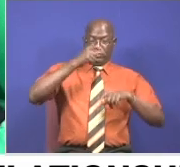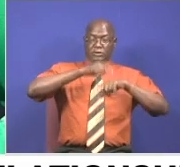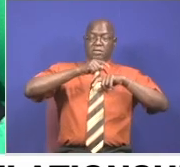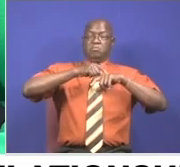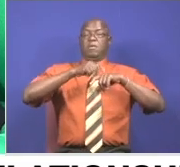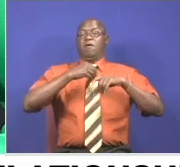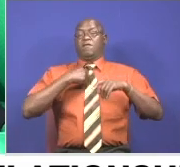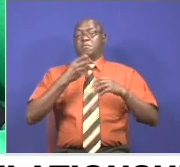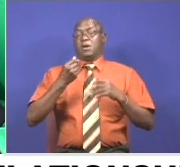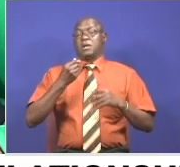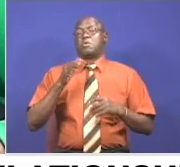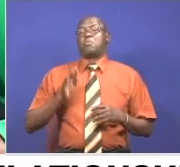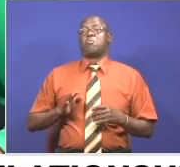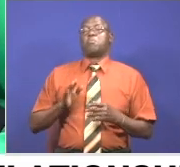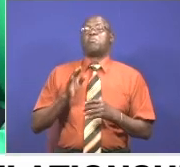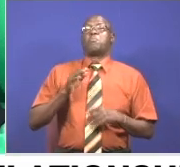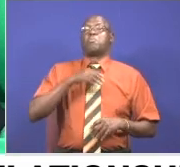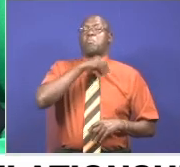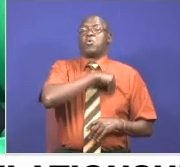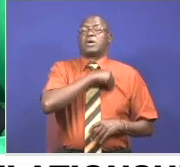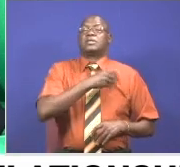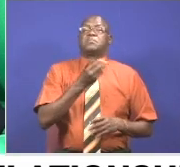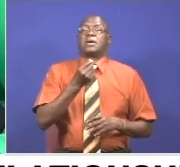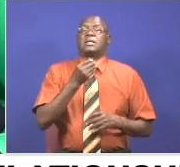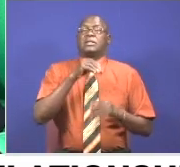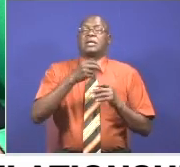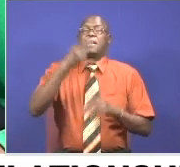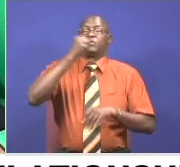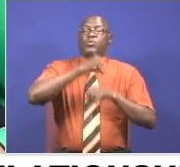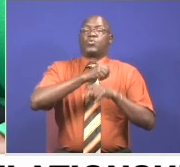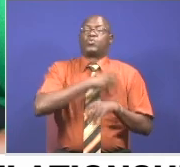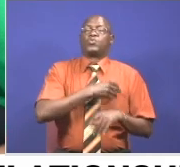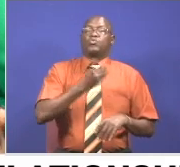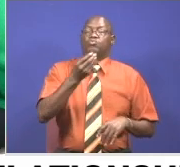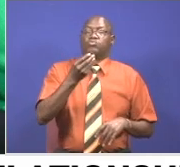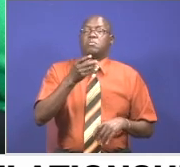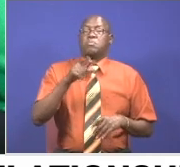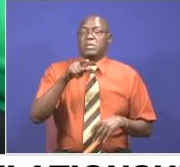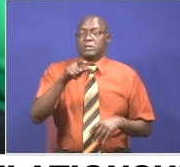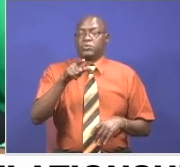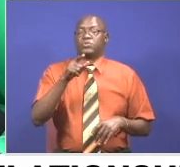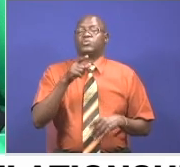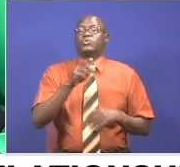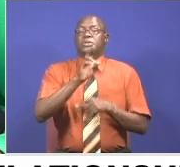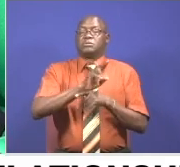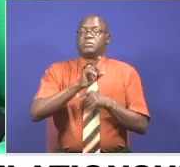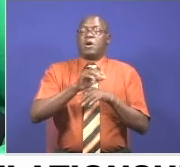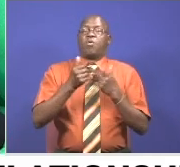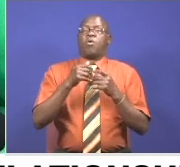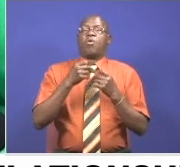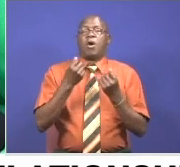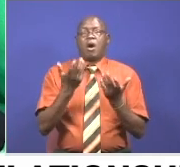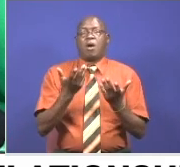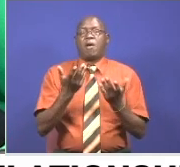maybe pocket money in high school. How did you spend it? Or even when you are at home, how did your parents used to talk about